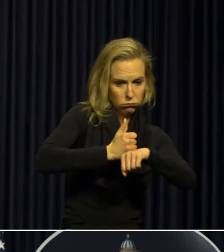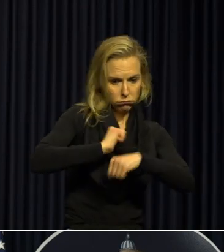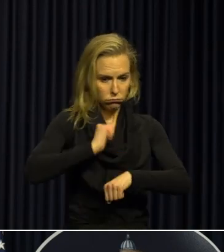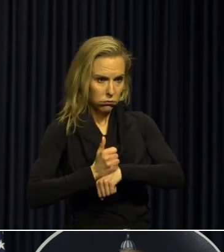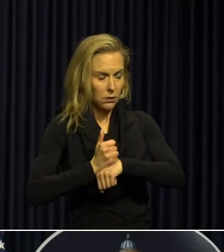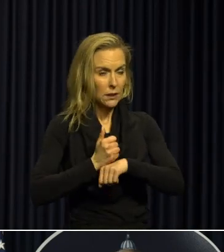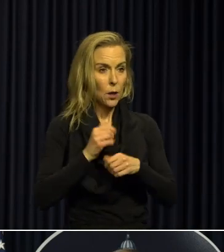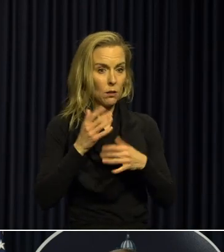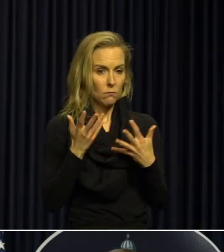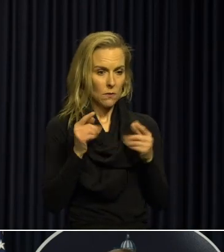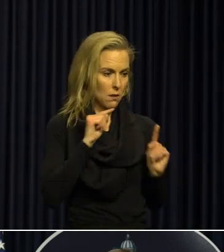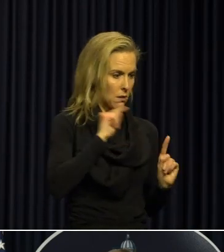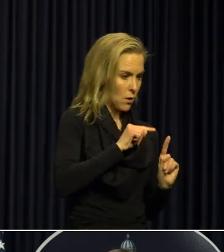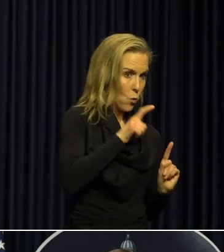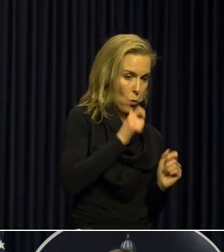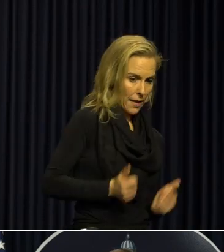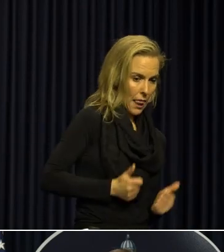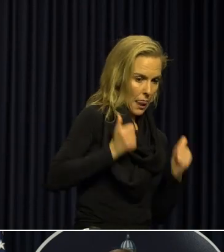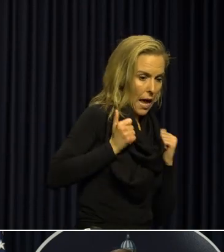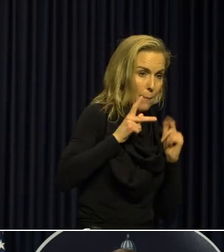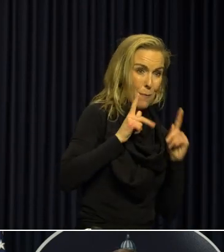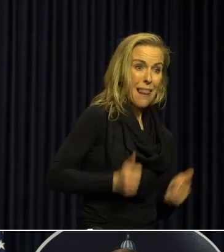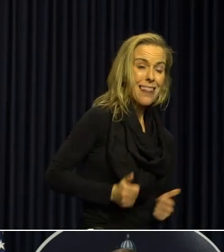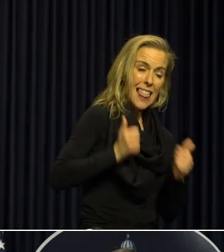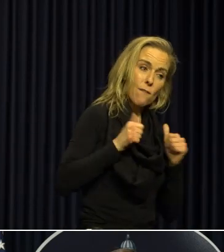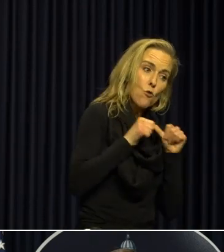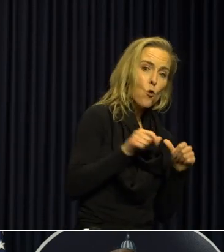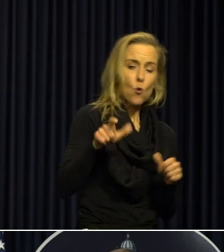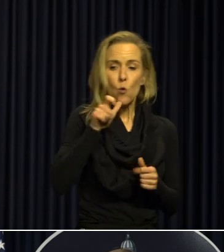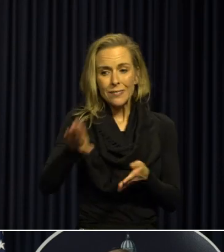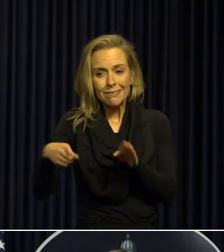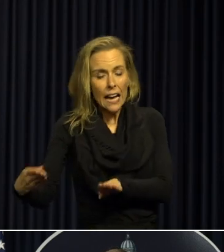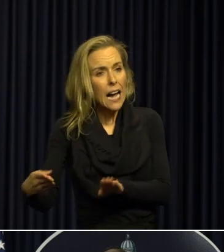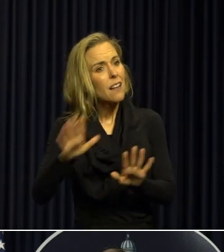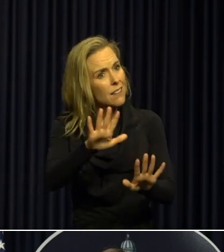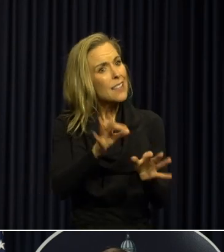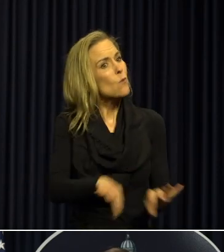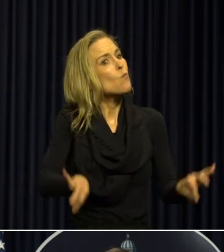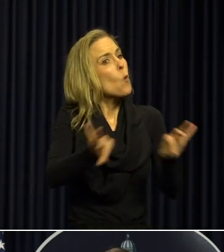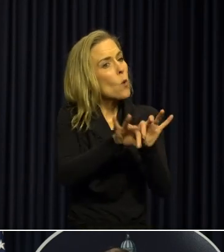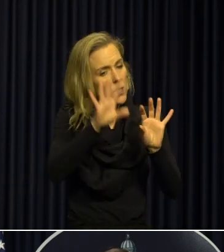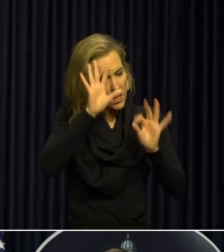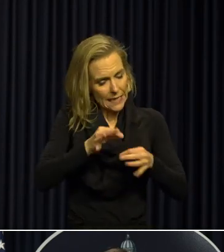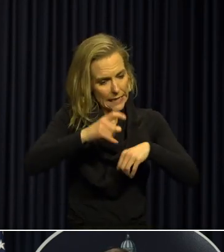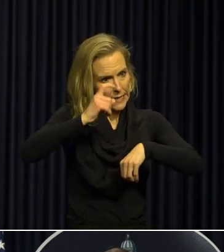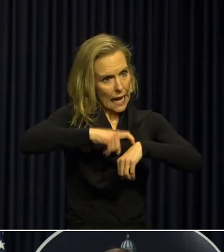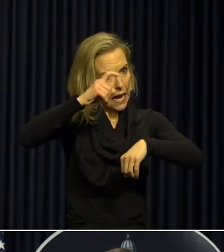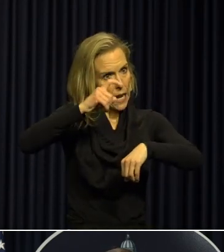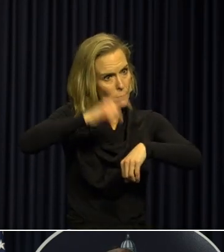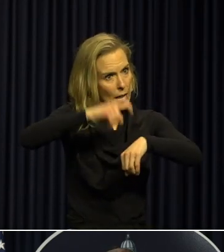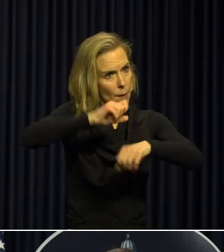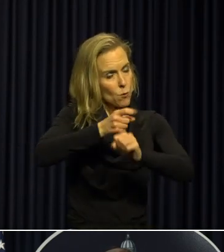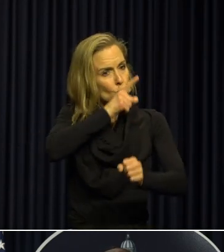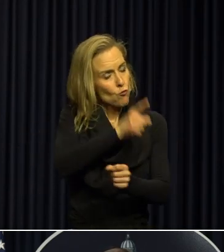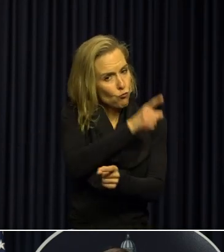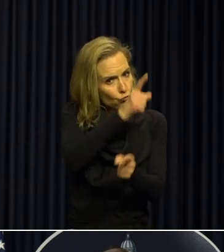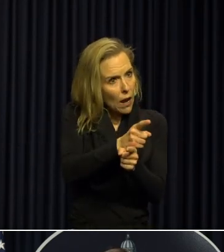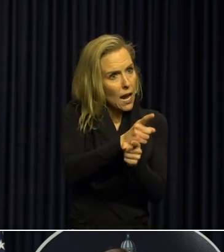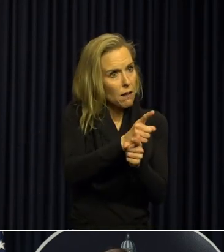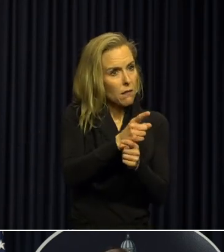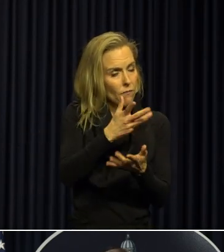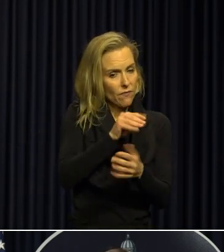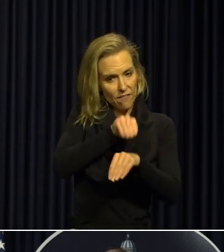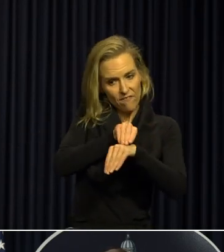difference between life and death. But they are also important decisions based on the timing for our economy